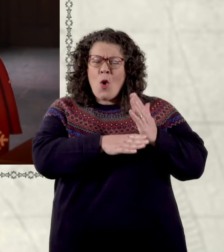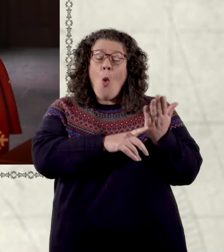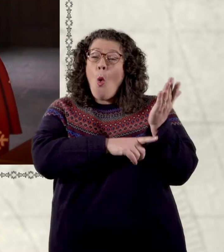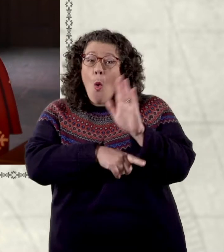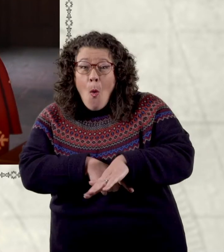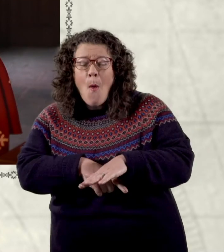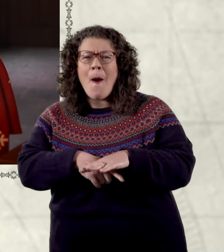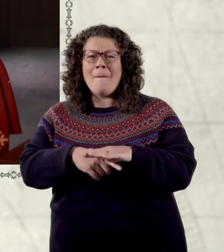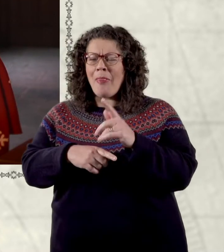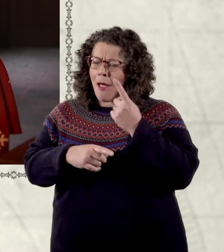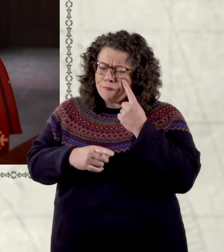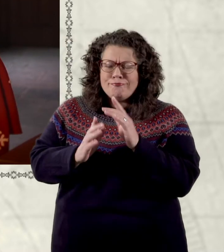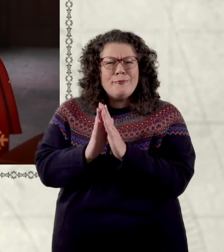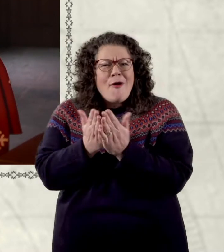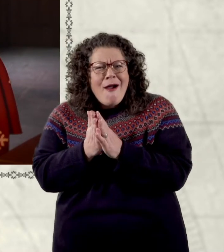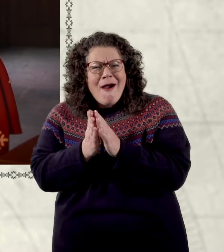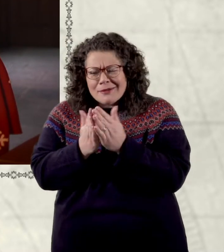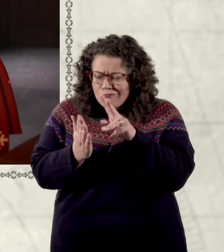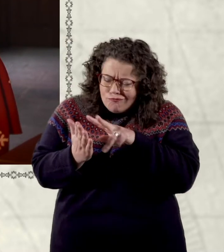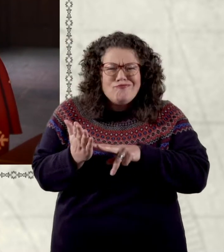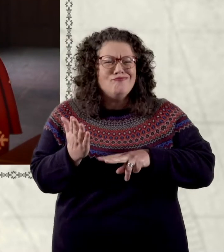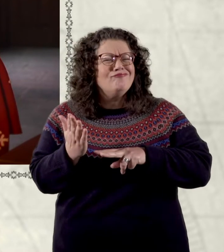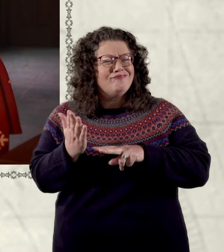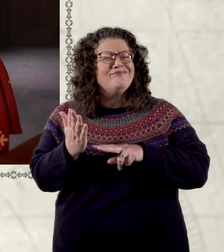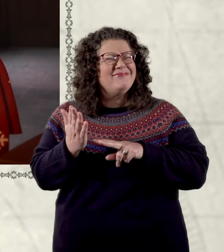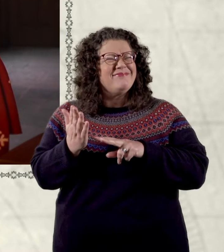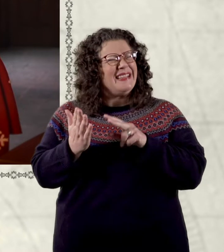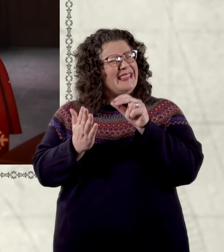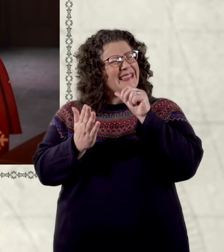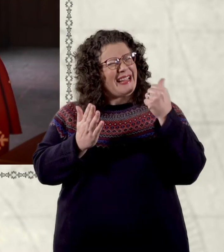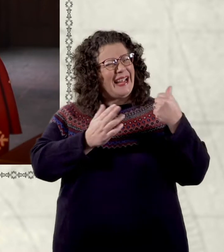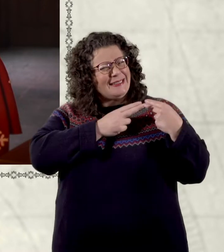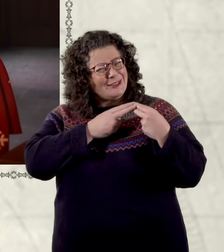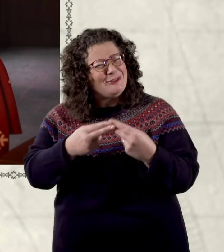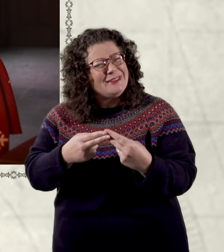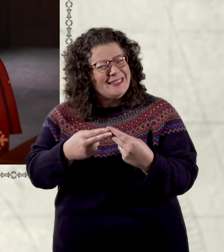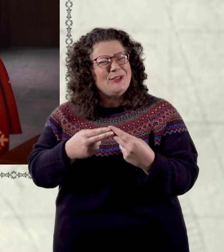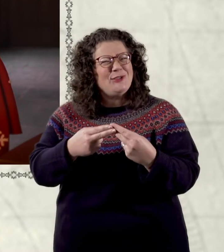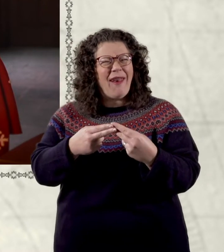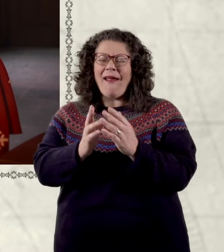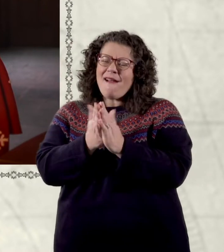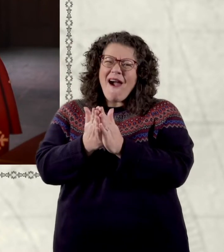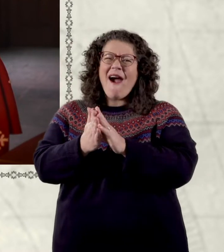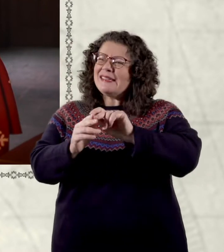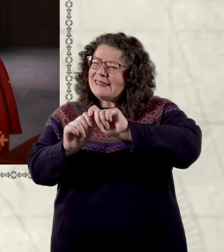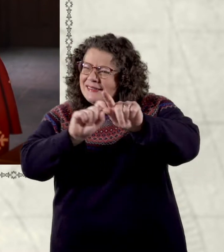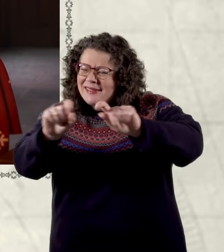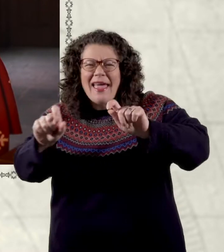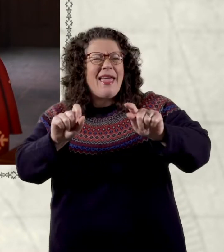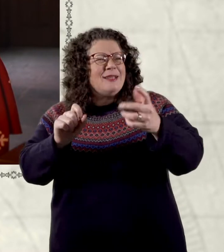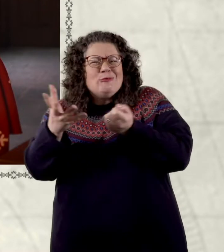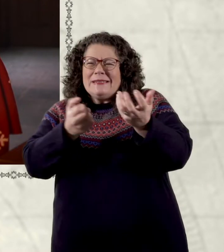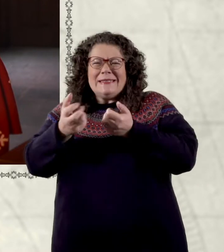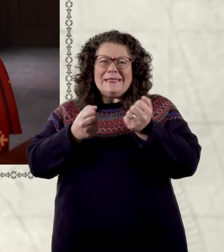home and looking at your cards. It's a nice tradition, isn't it? Sending and receiving cards. And